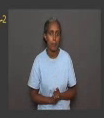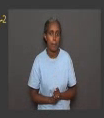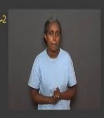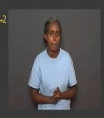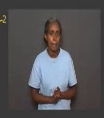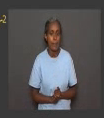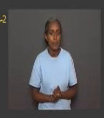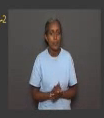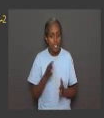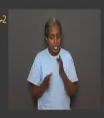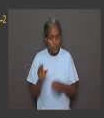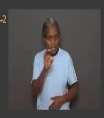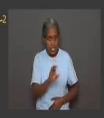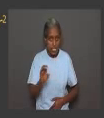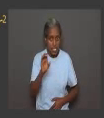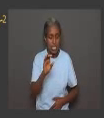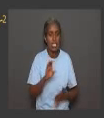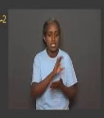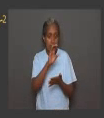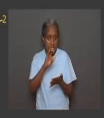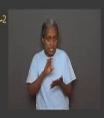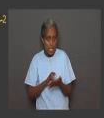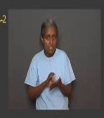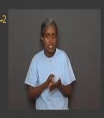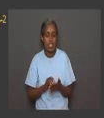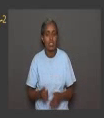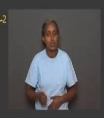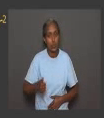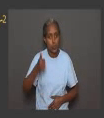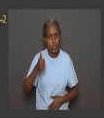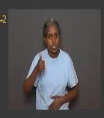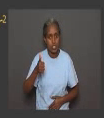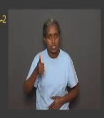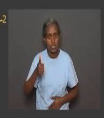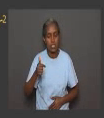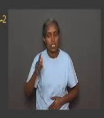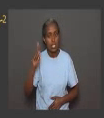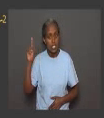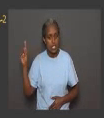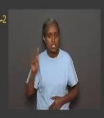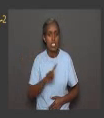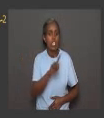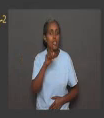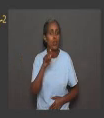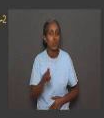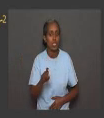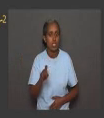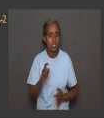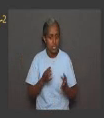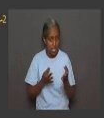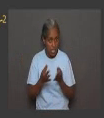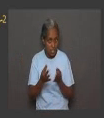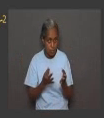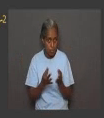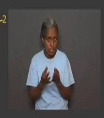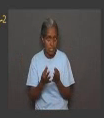If the circle is centered at the origin, this equation is